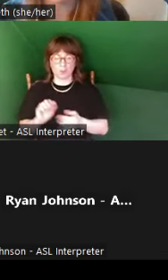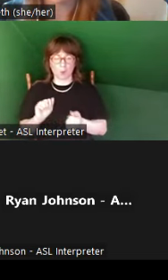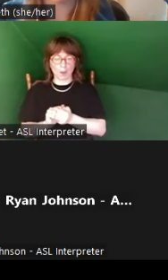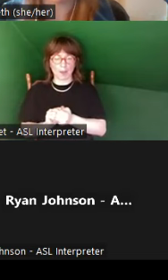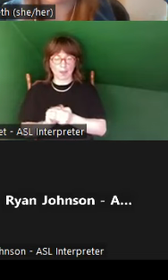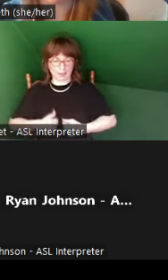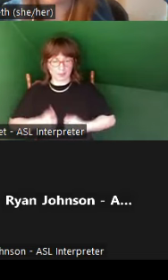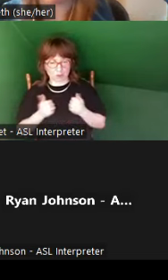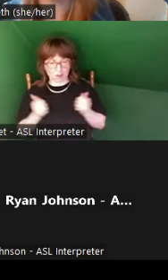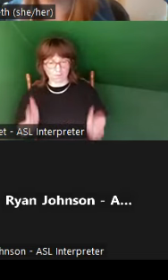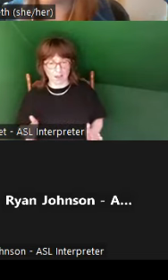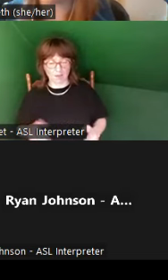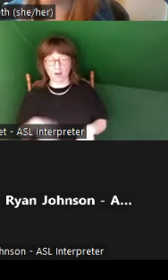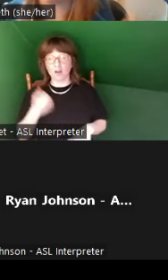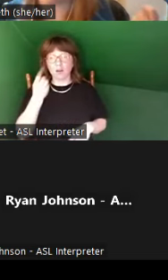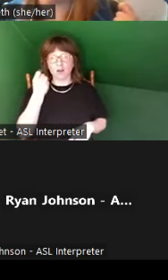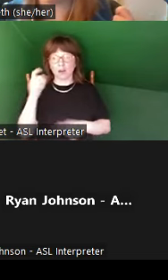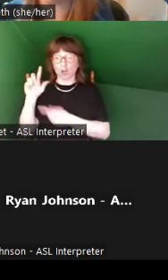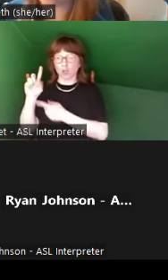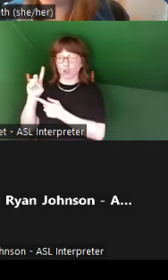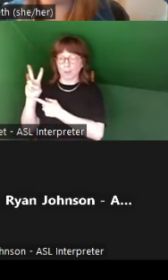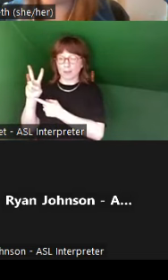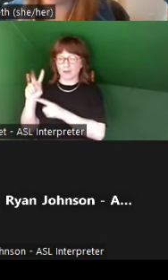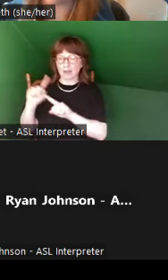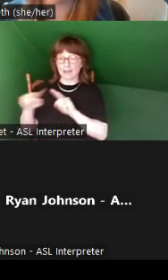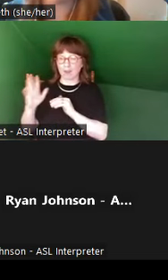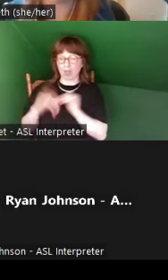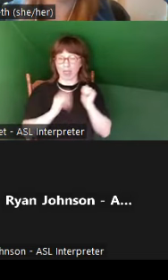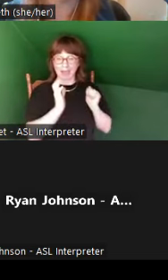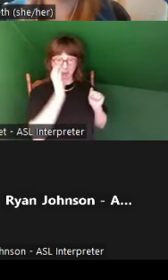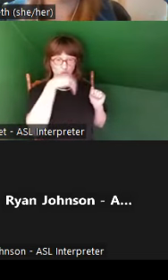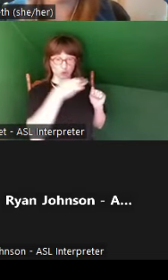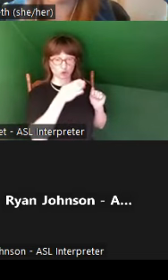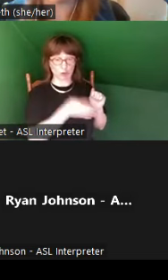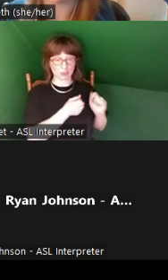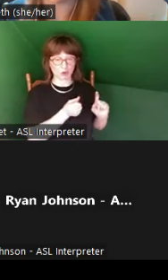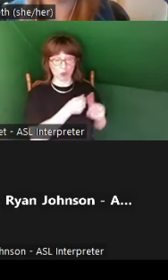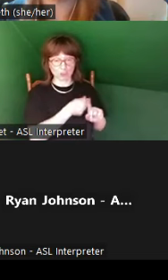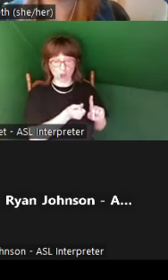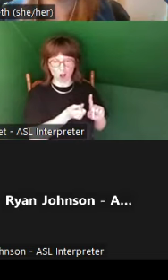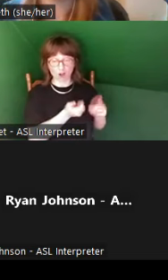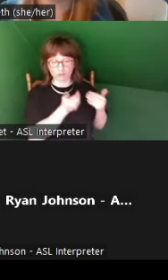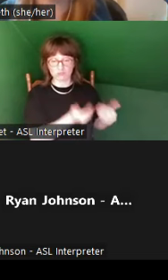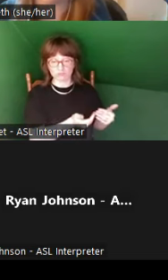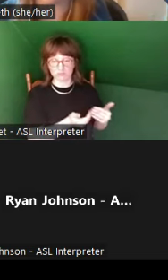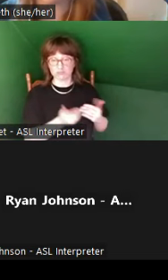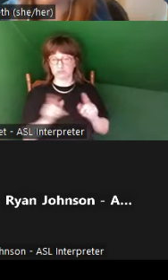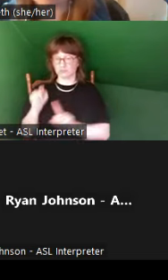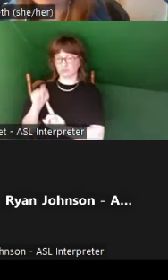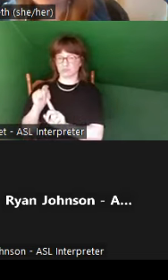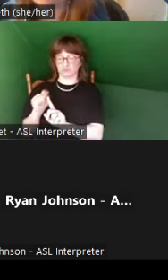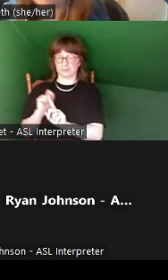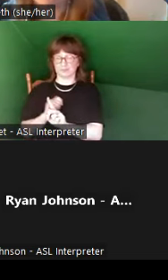what makes domestic violence different from stranger assaults, from crimes perpetrated by a stranger, is